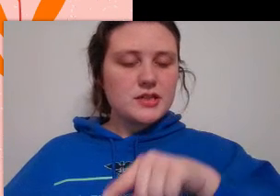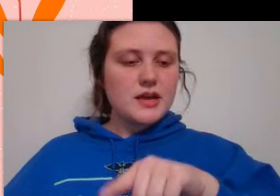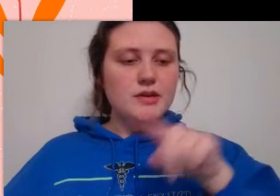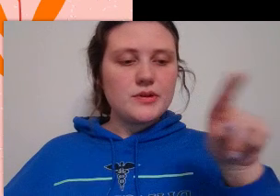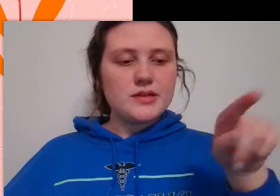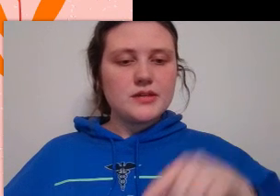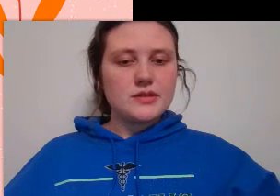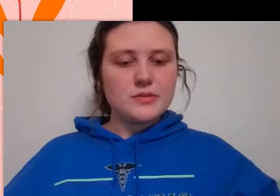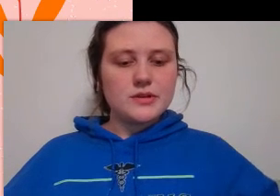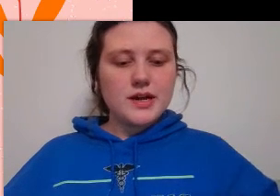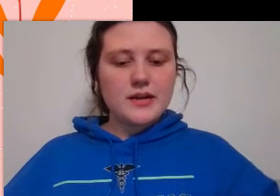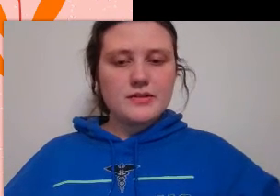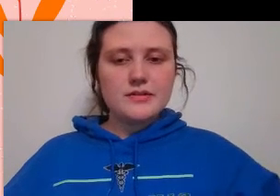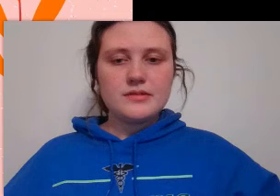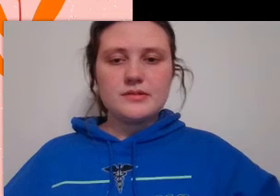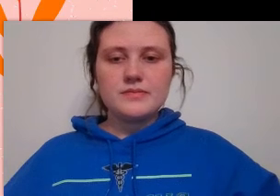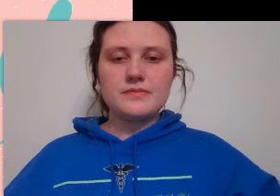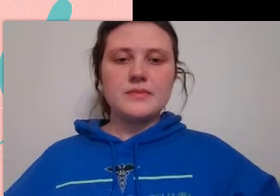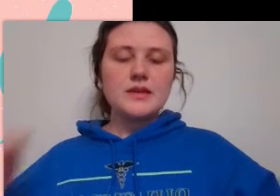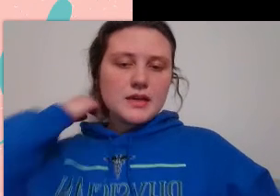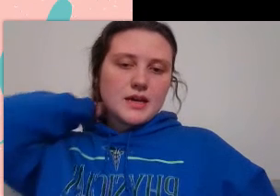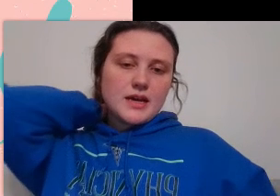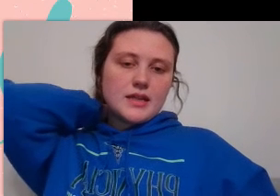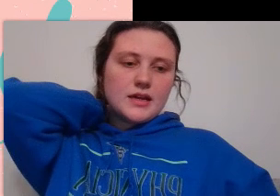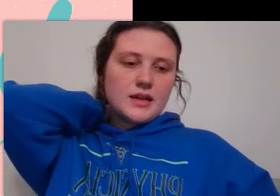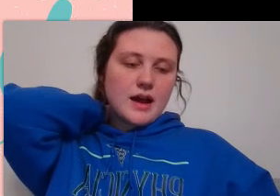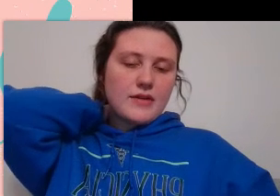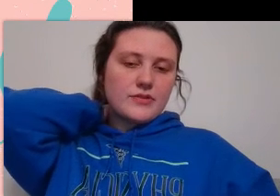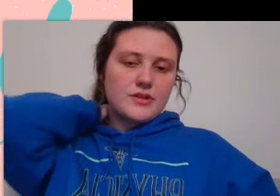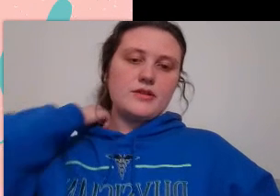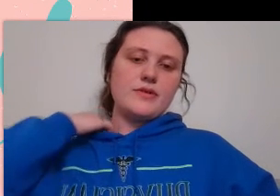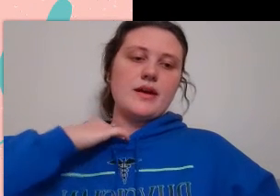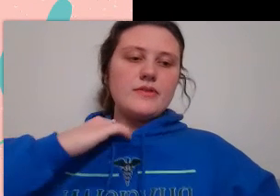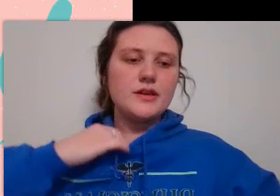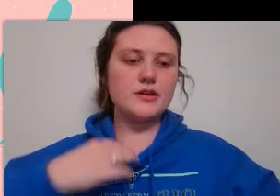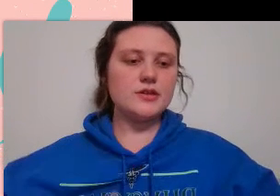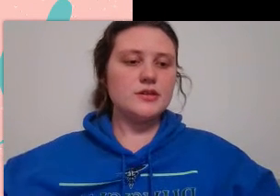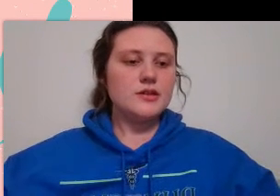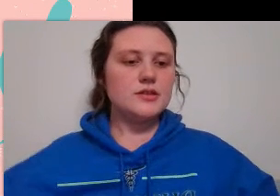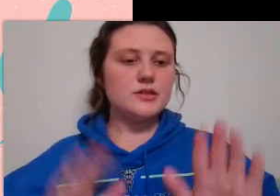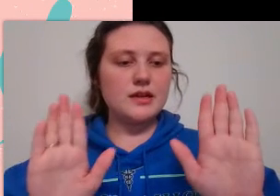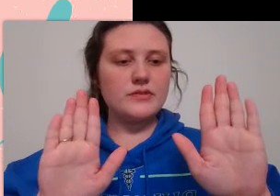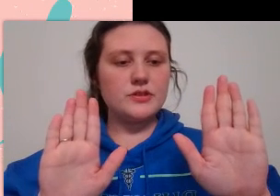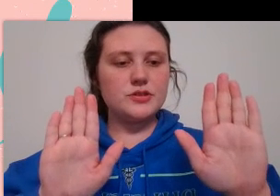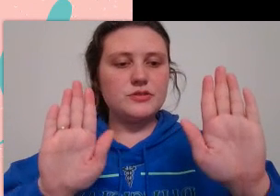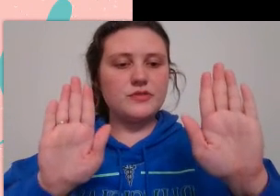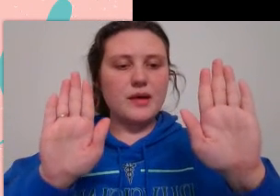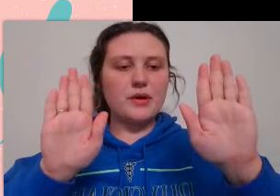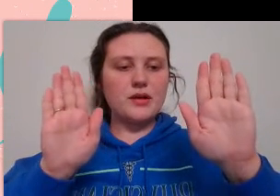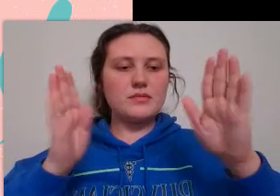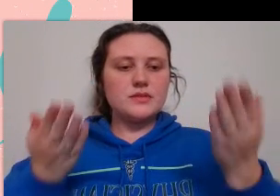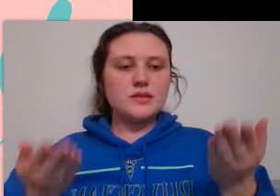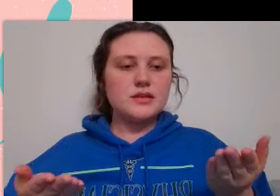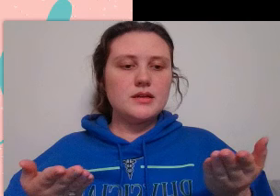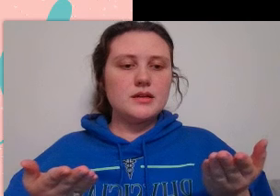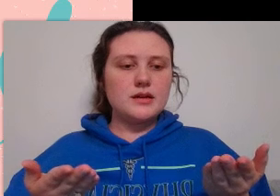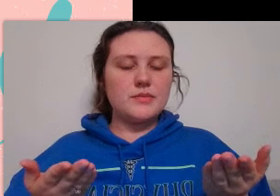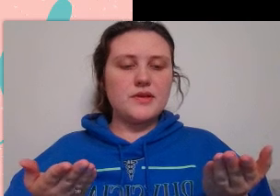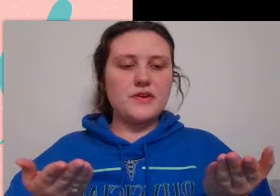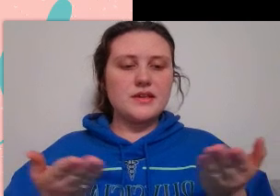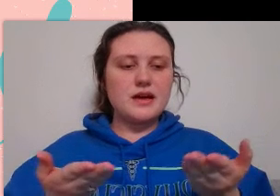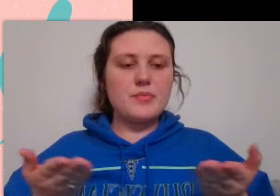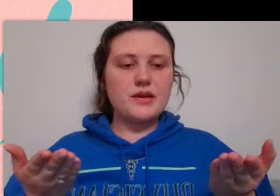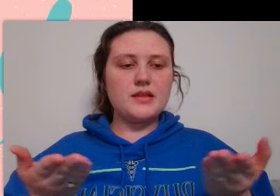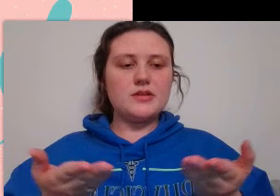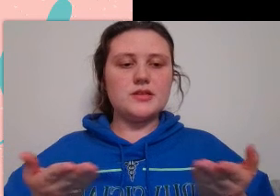the direction that you want to tell someone, okay? And then after there, we have here. So you're going to have your two flat palms.